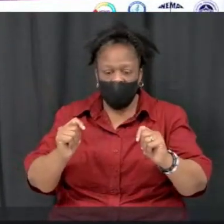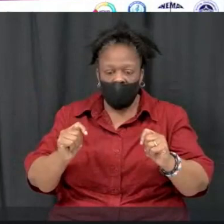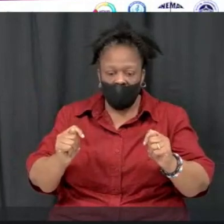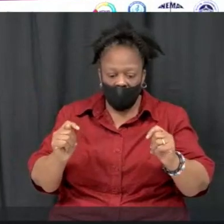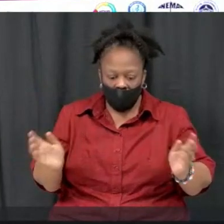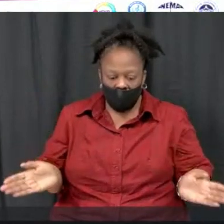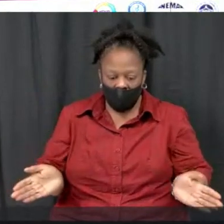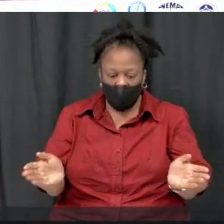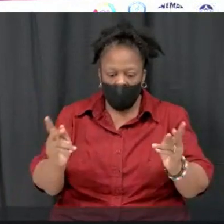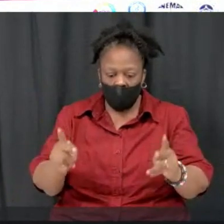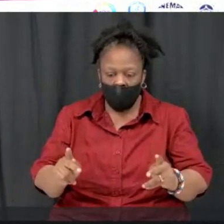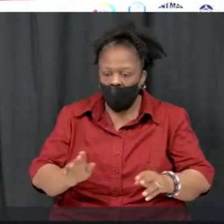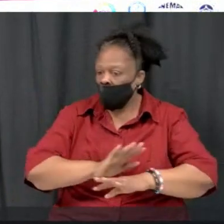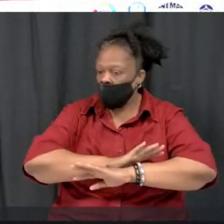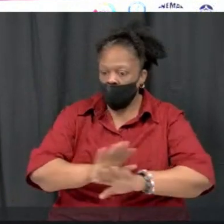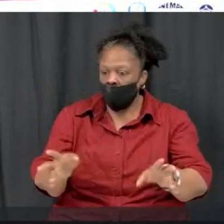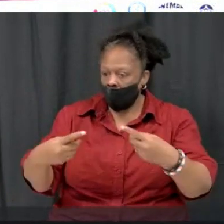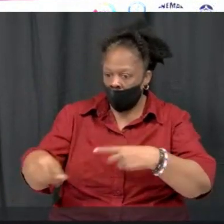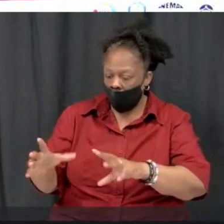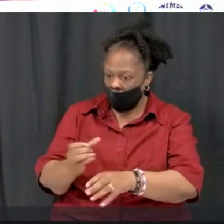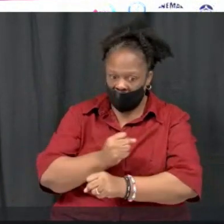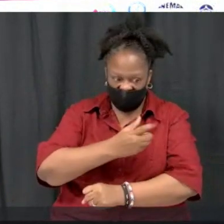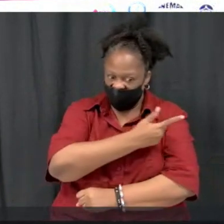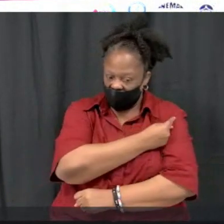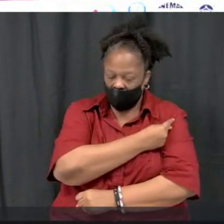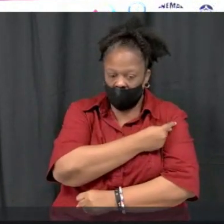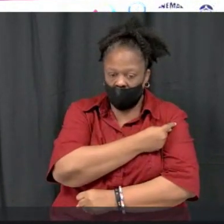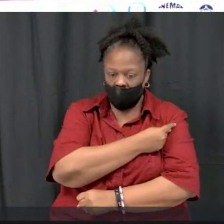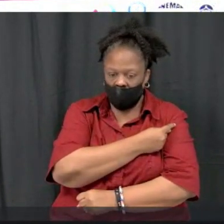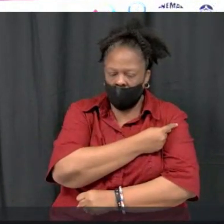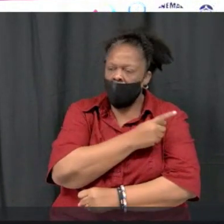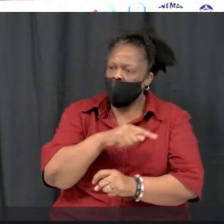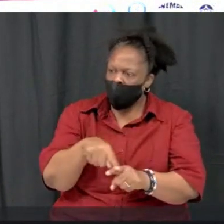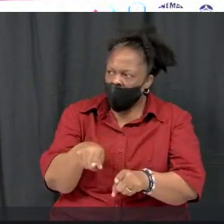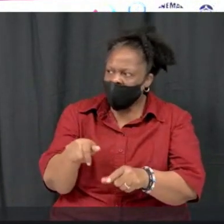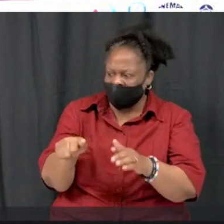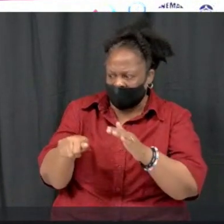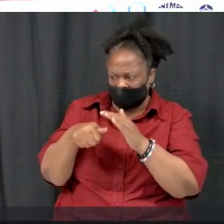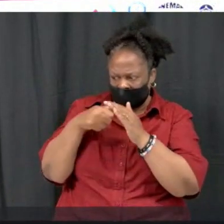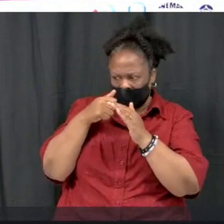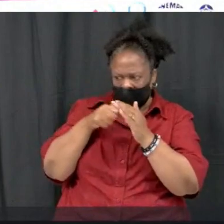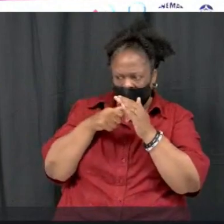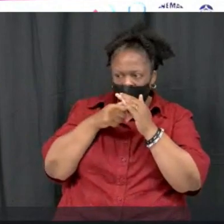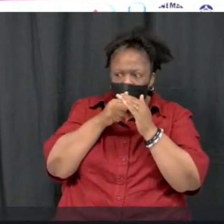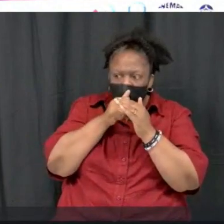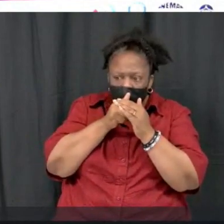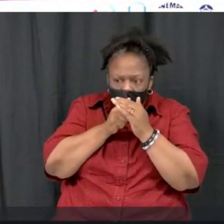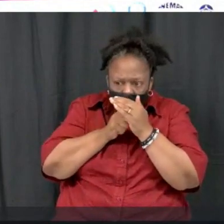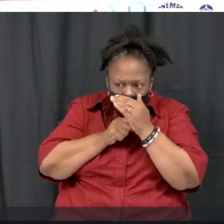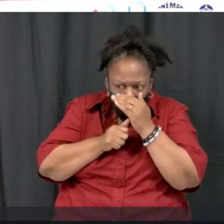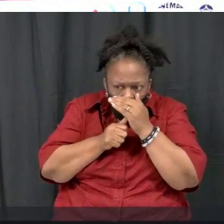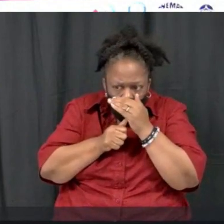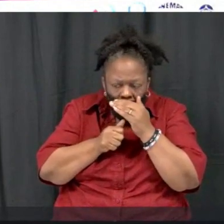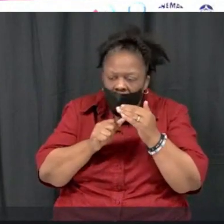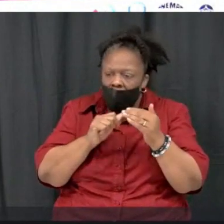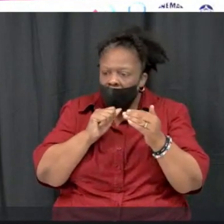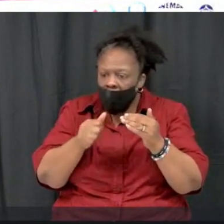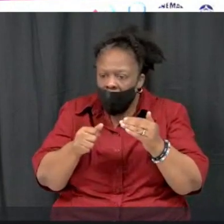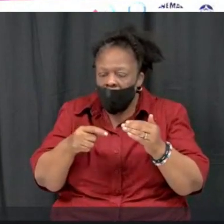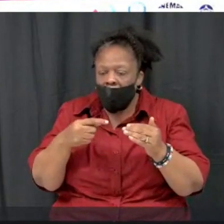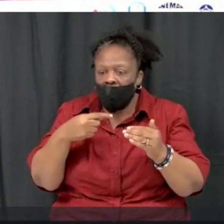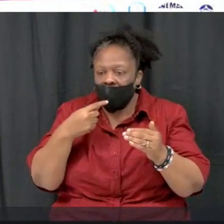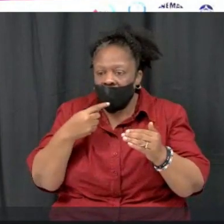vaccinated. So I'm asking people to be responsible. Don't use persons who you feel are